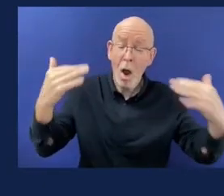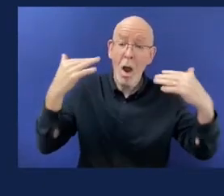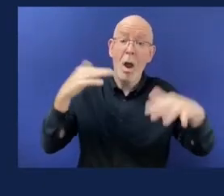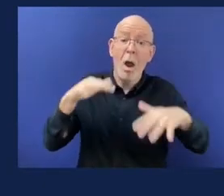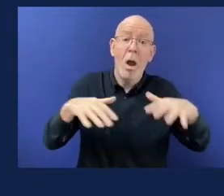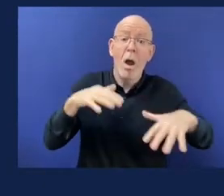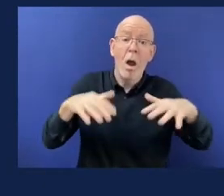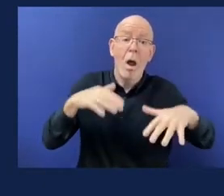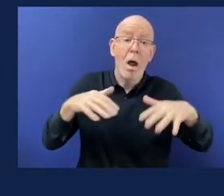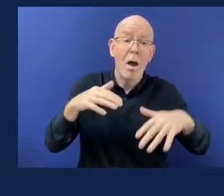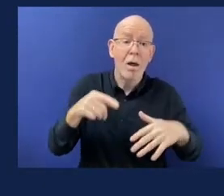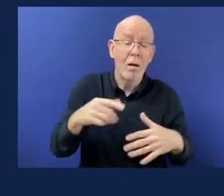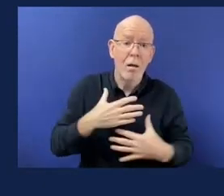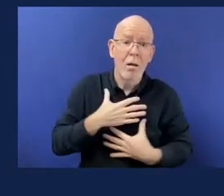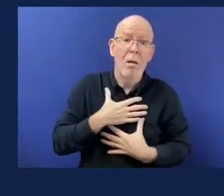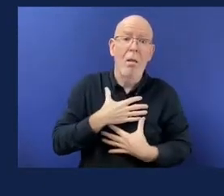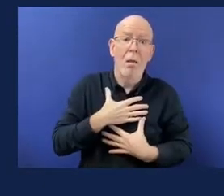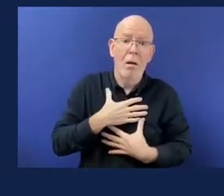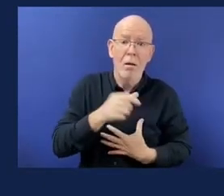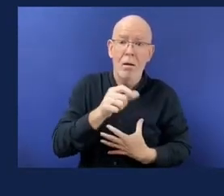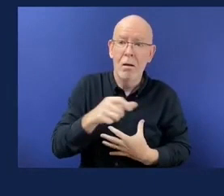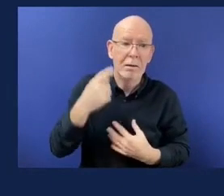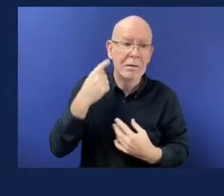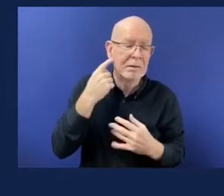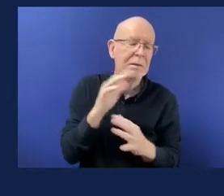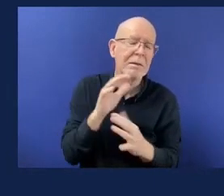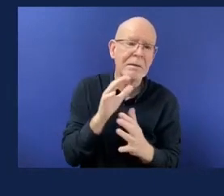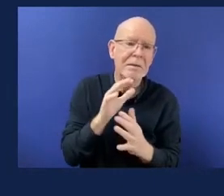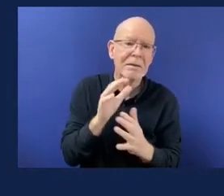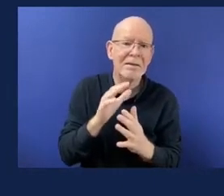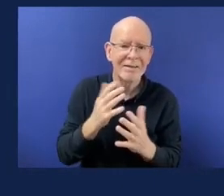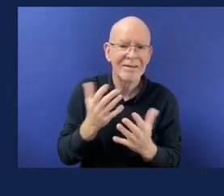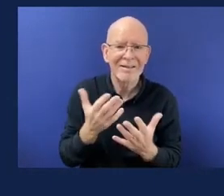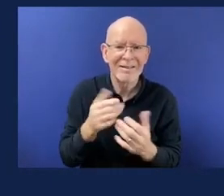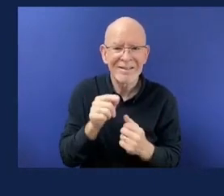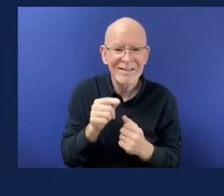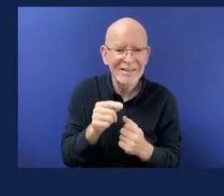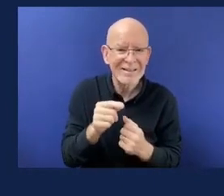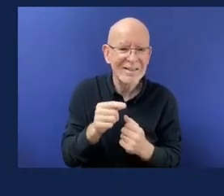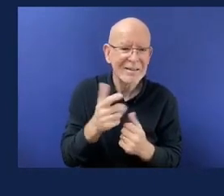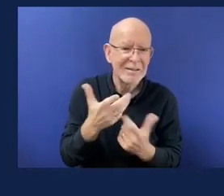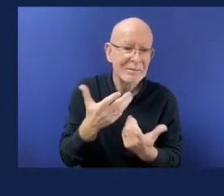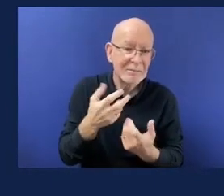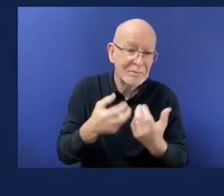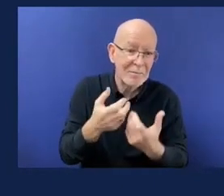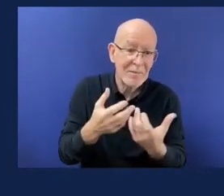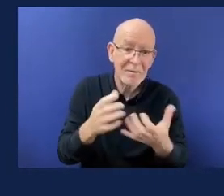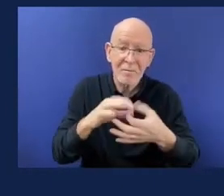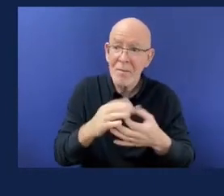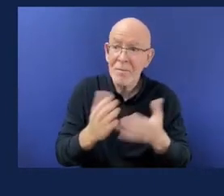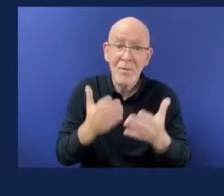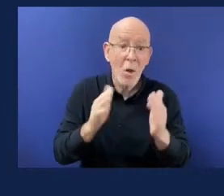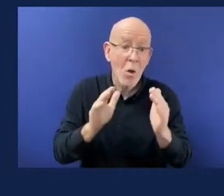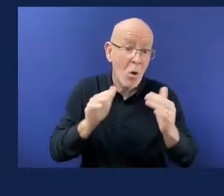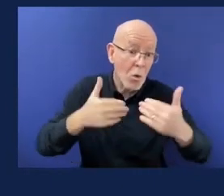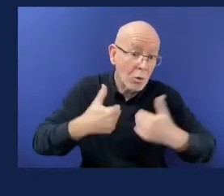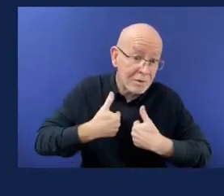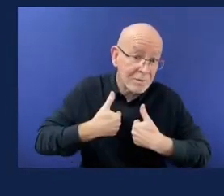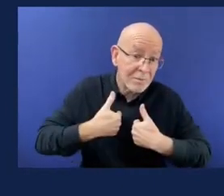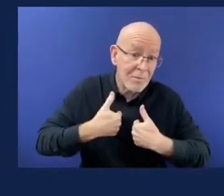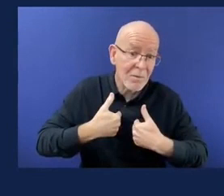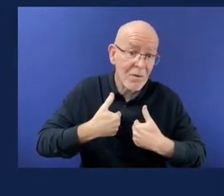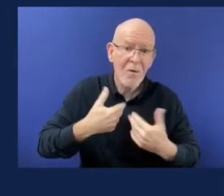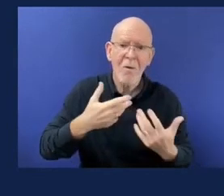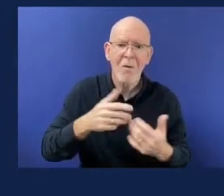heard about lack of access to volunteering opportunities, and that particularly included paid volunteering opportunities